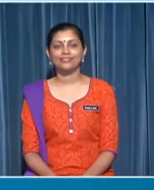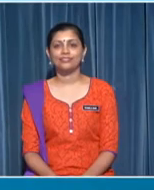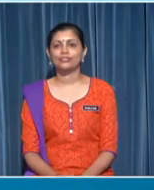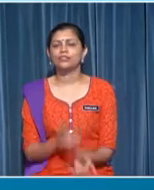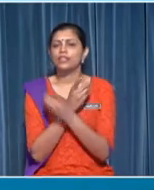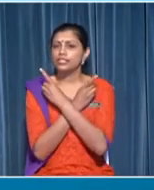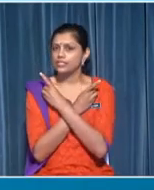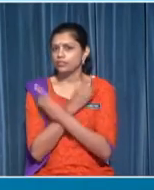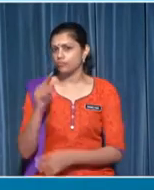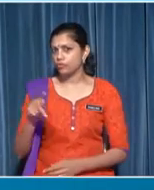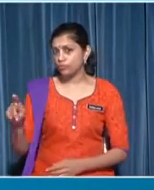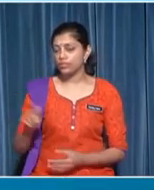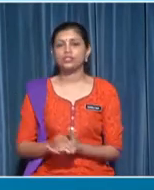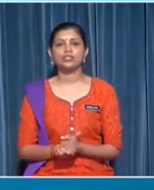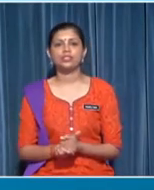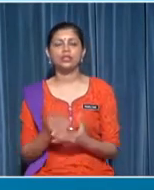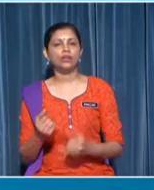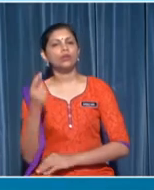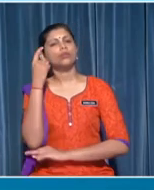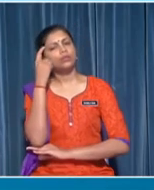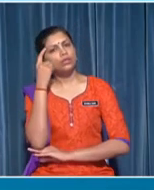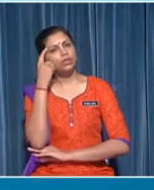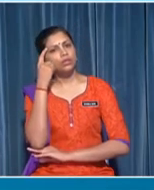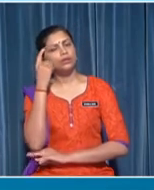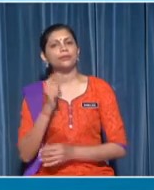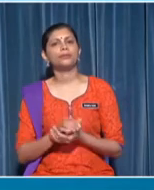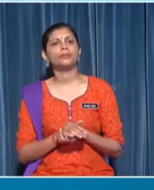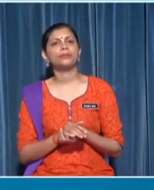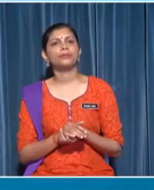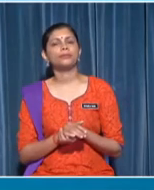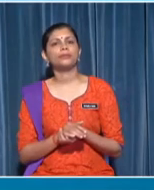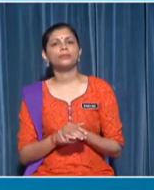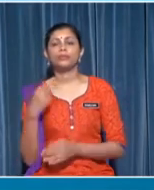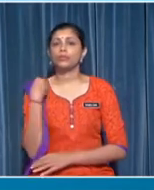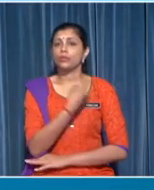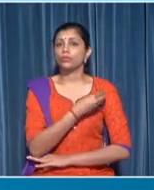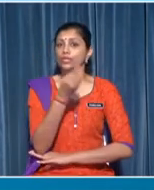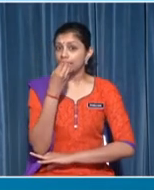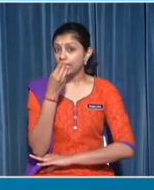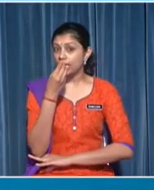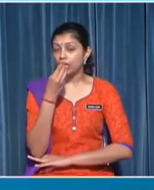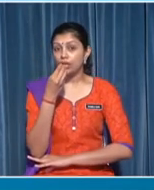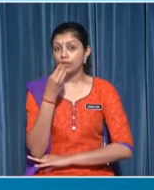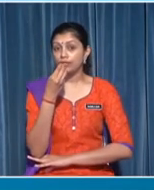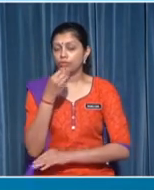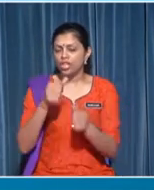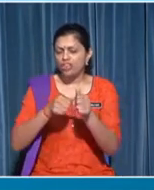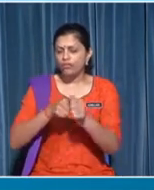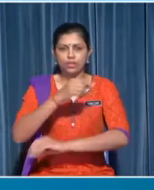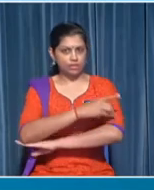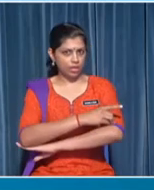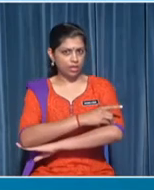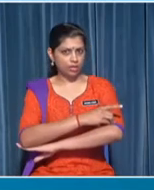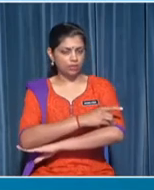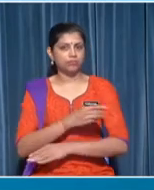My dears, let's think for a moment. We take in food every day, most